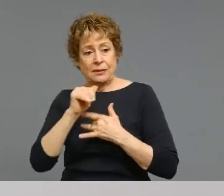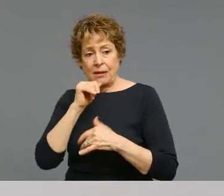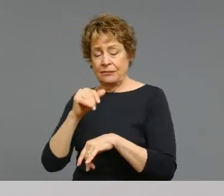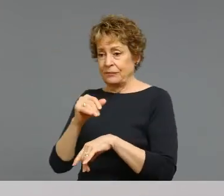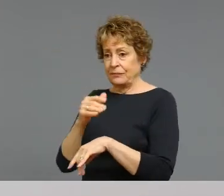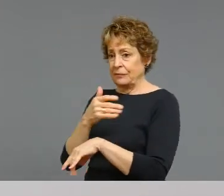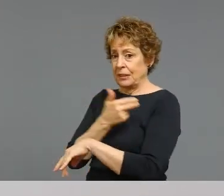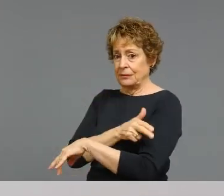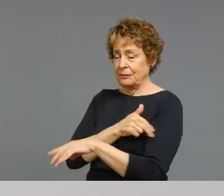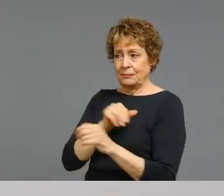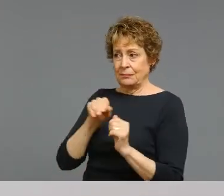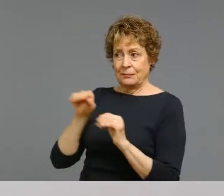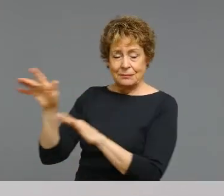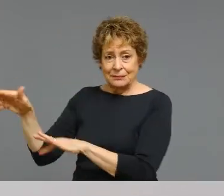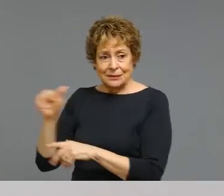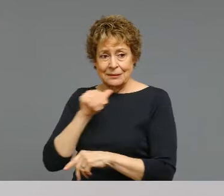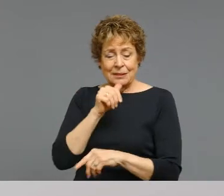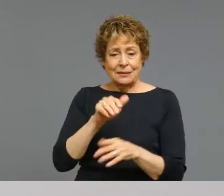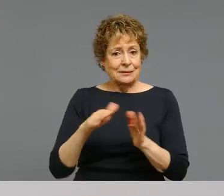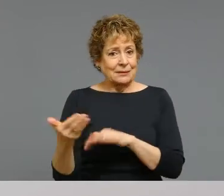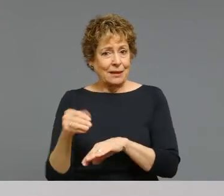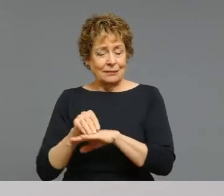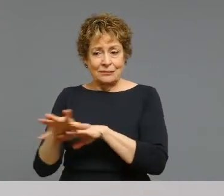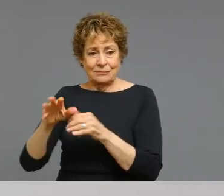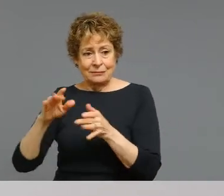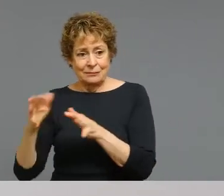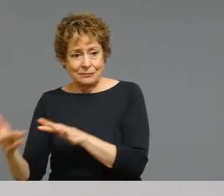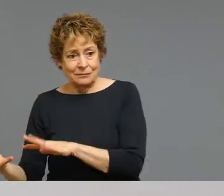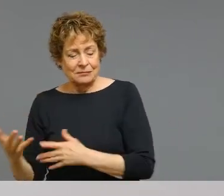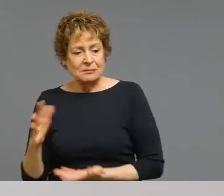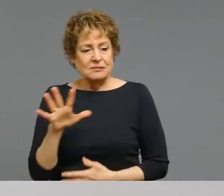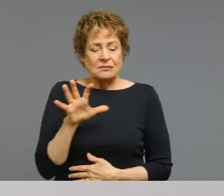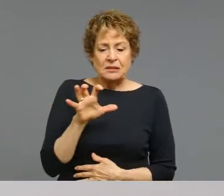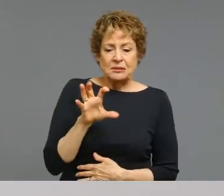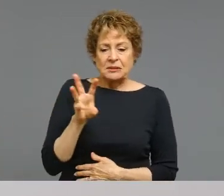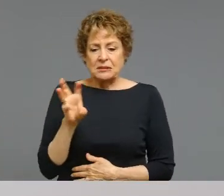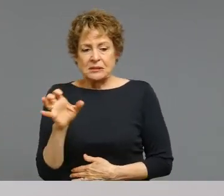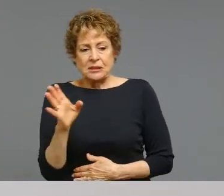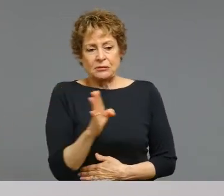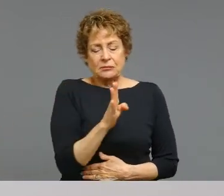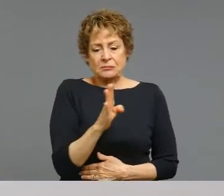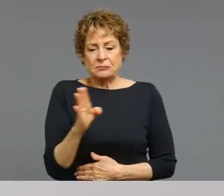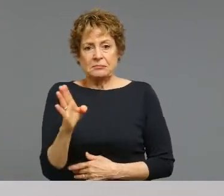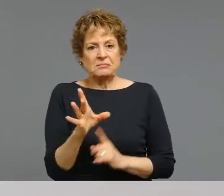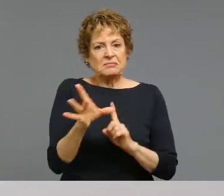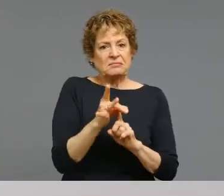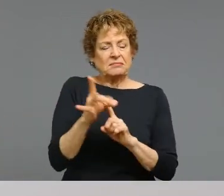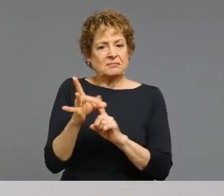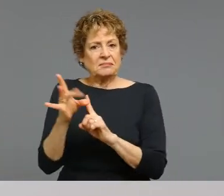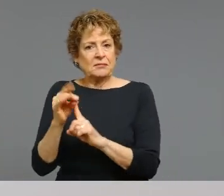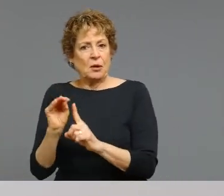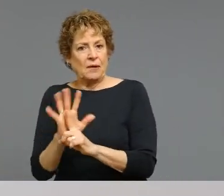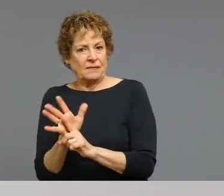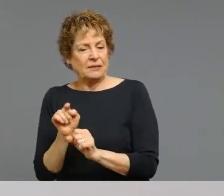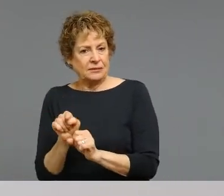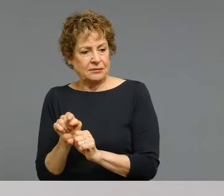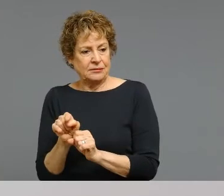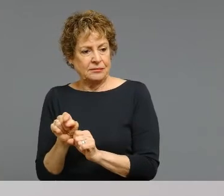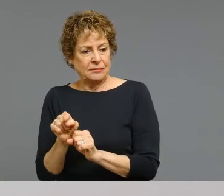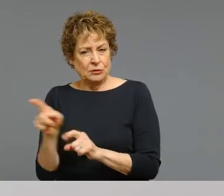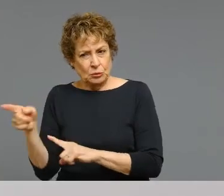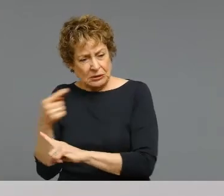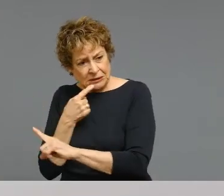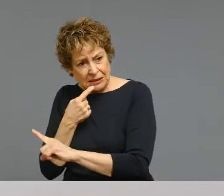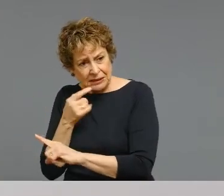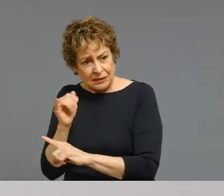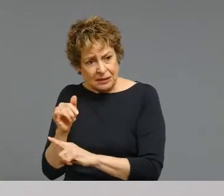just have like maybe 500 or 600 cases a day. So I guess, would you say the impact is minimal at this point, or based on the